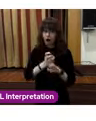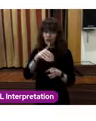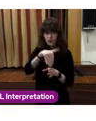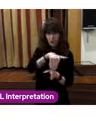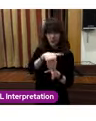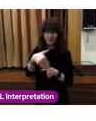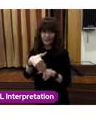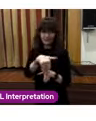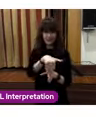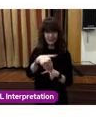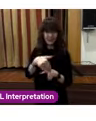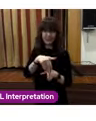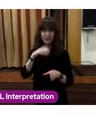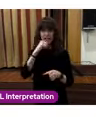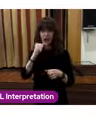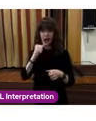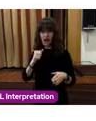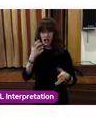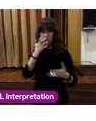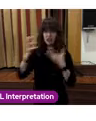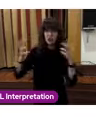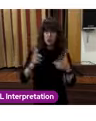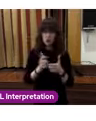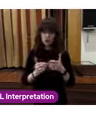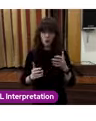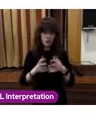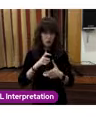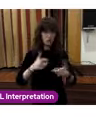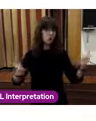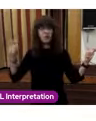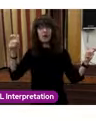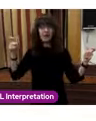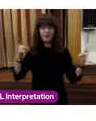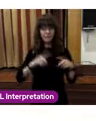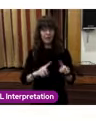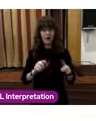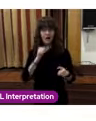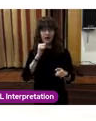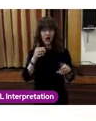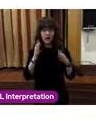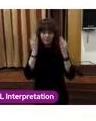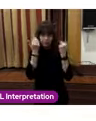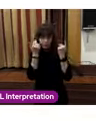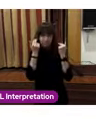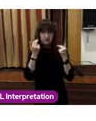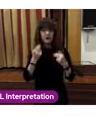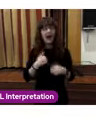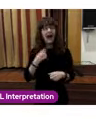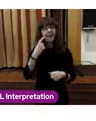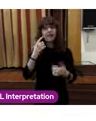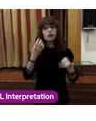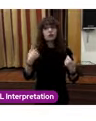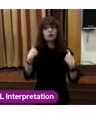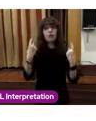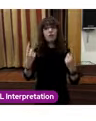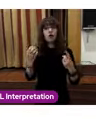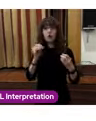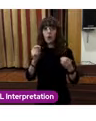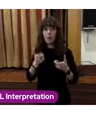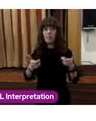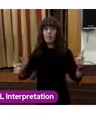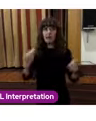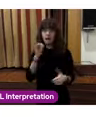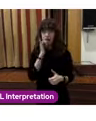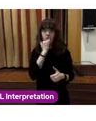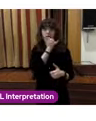I don't think that he's made any major, huge missteps that I would do differently. There may be some small things here and